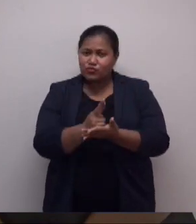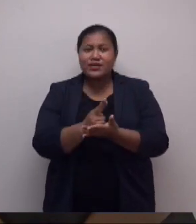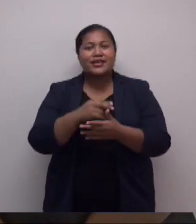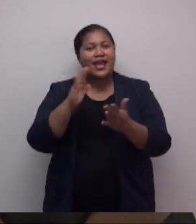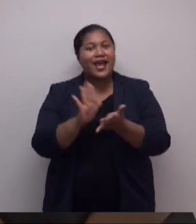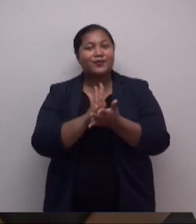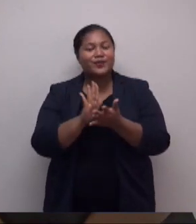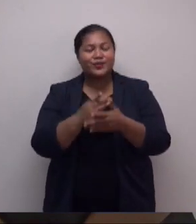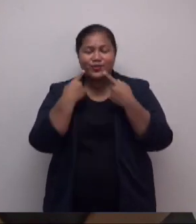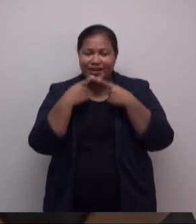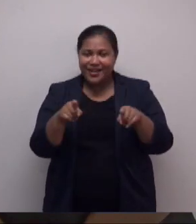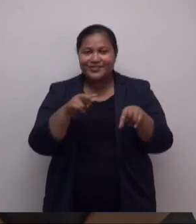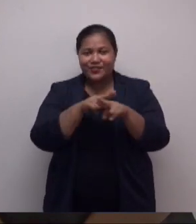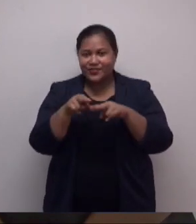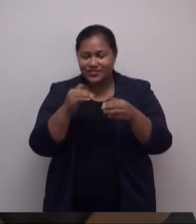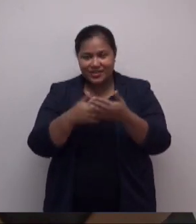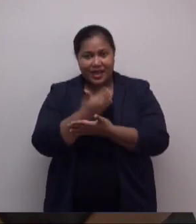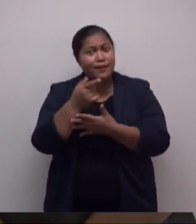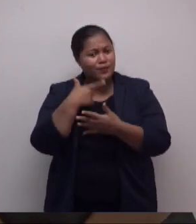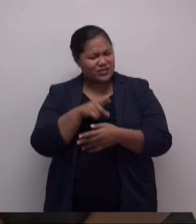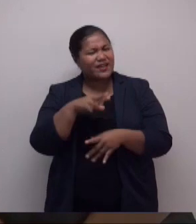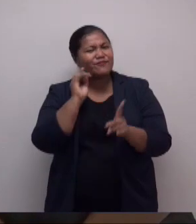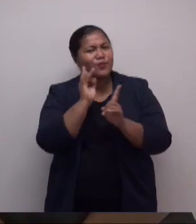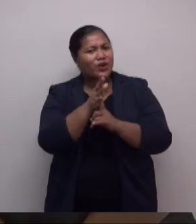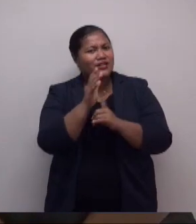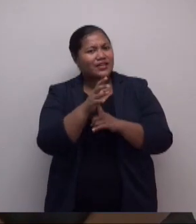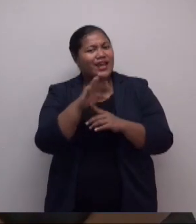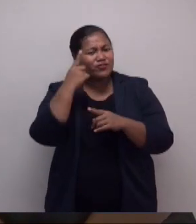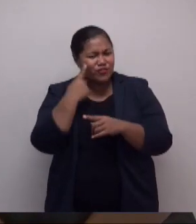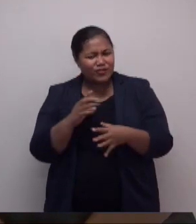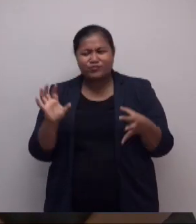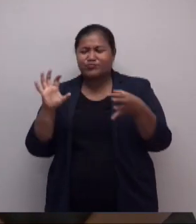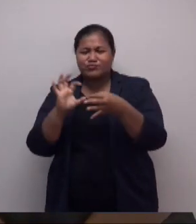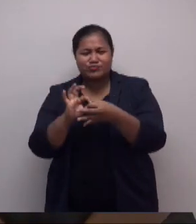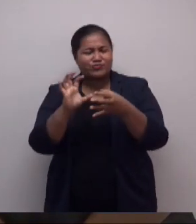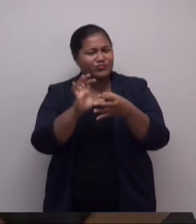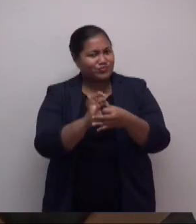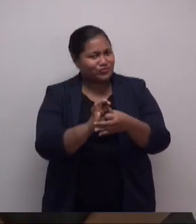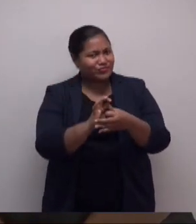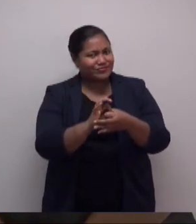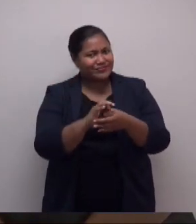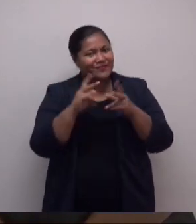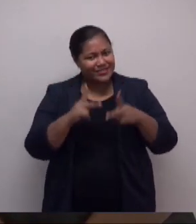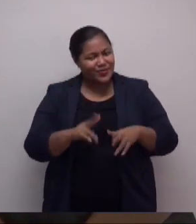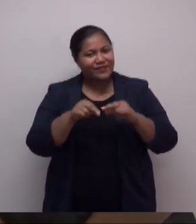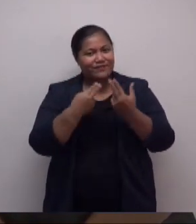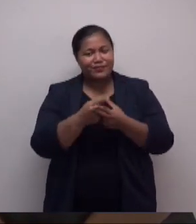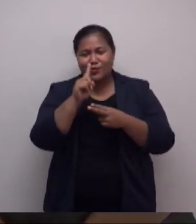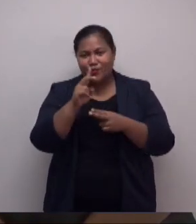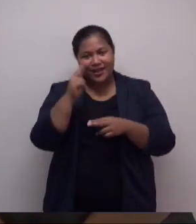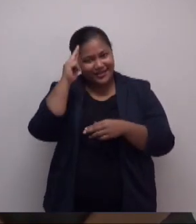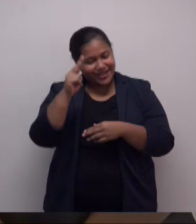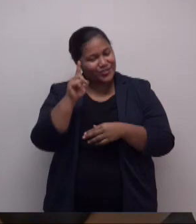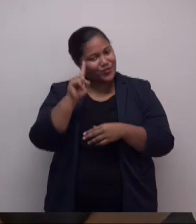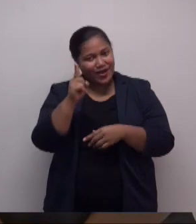Fiji Day, because they are important steps toward reuniting us physically as one nation and one people.